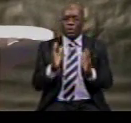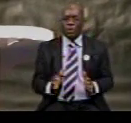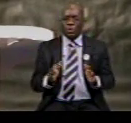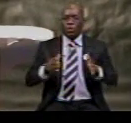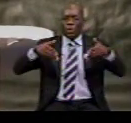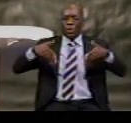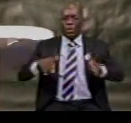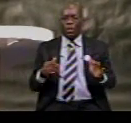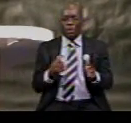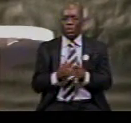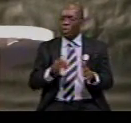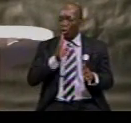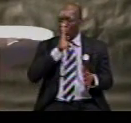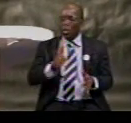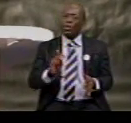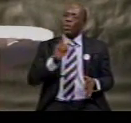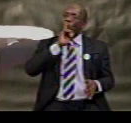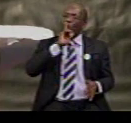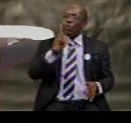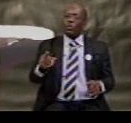in Jesus' name.